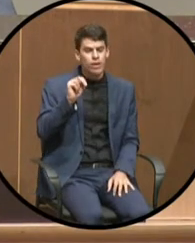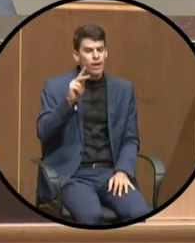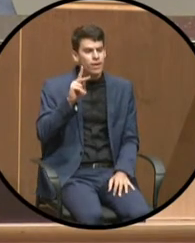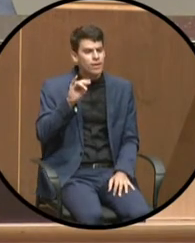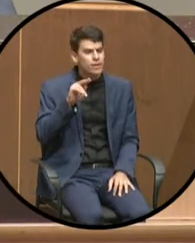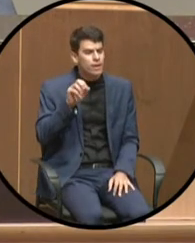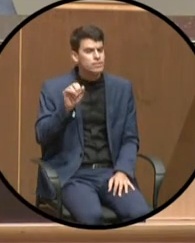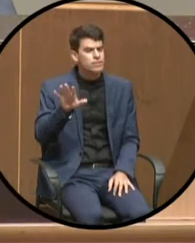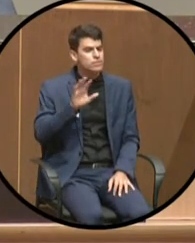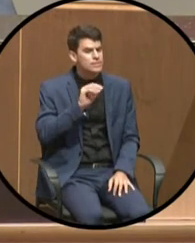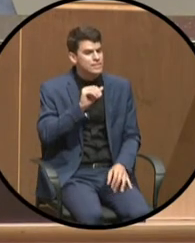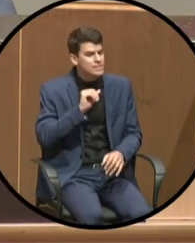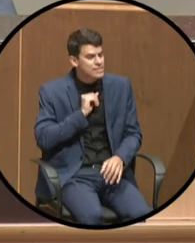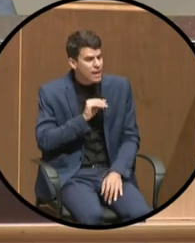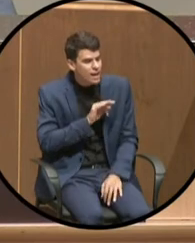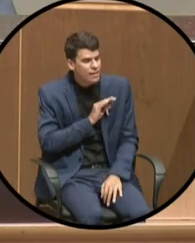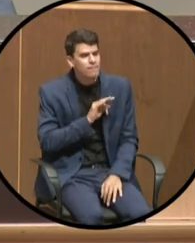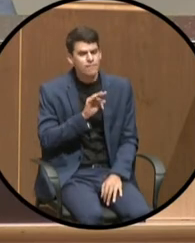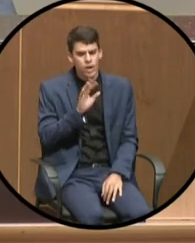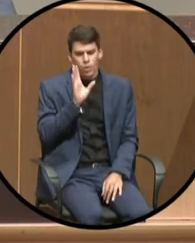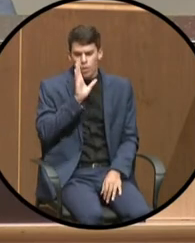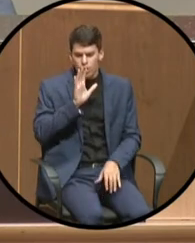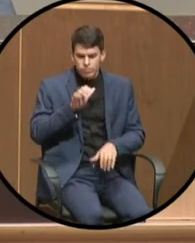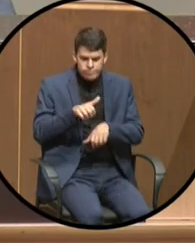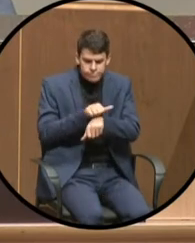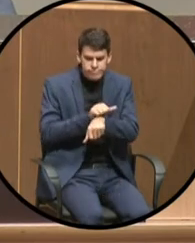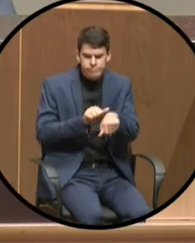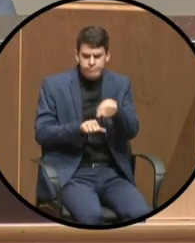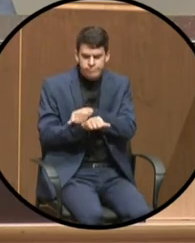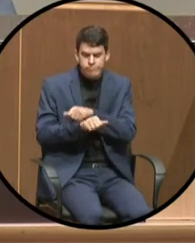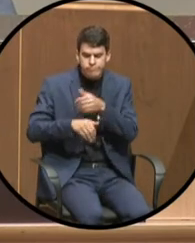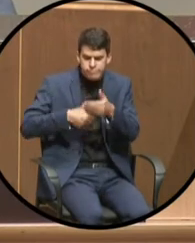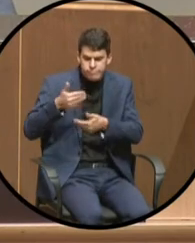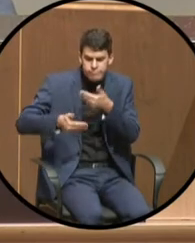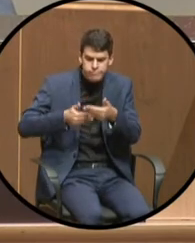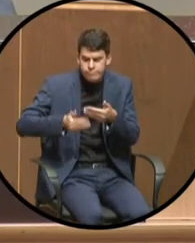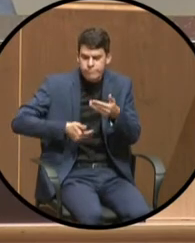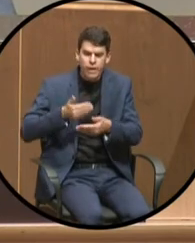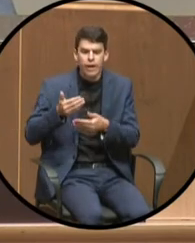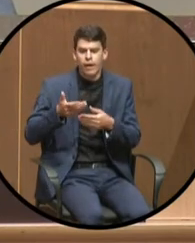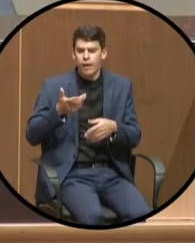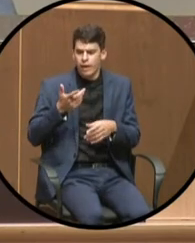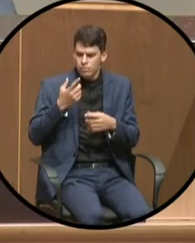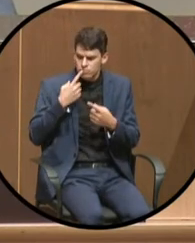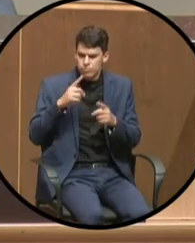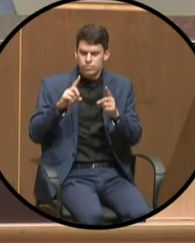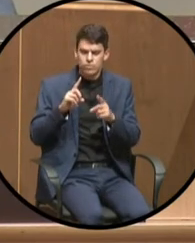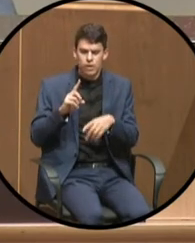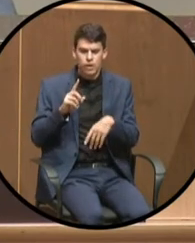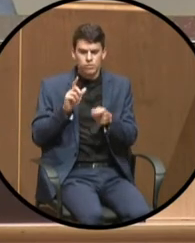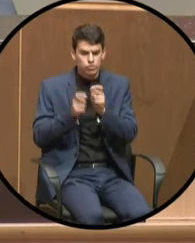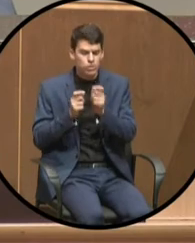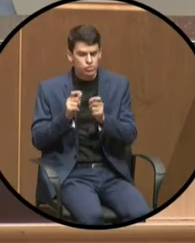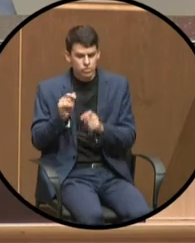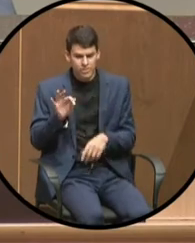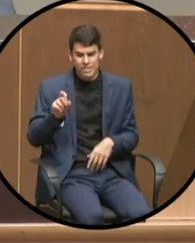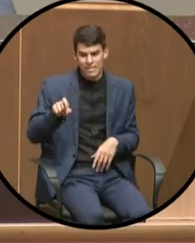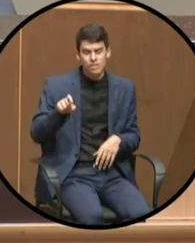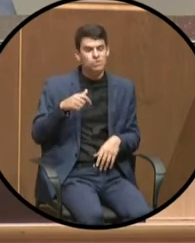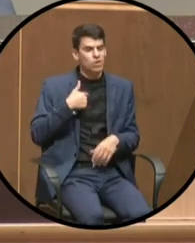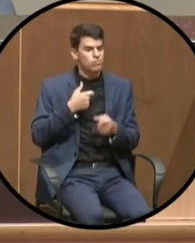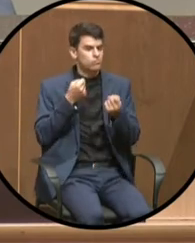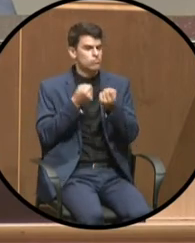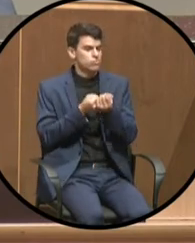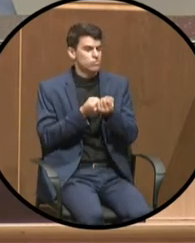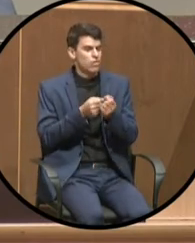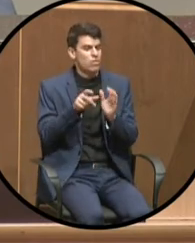can do what needs to be done and do it quickly and make changes if we need to. So I am in favor of the policy